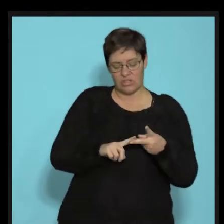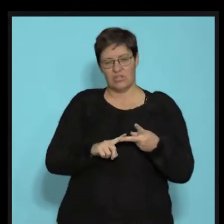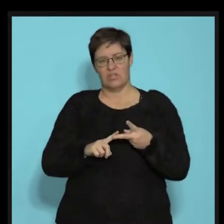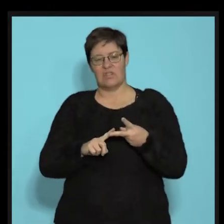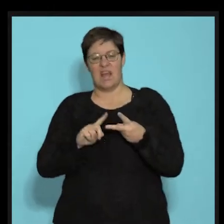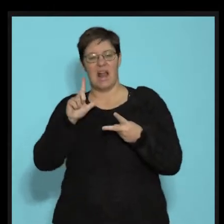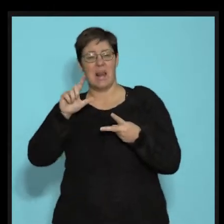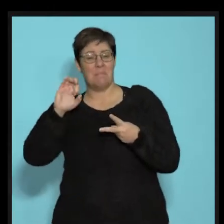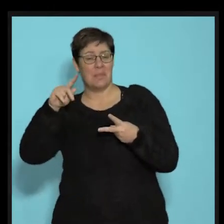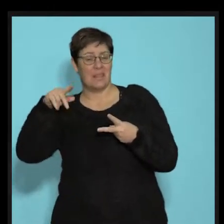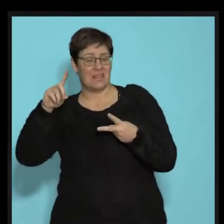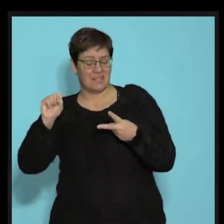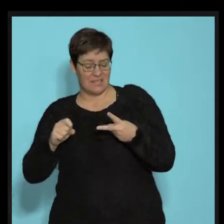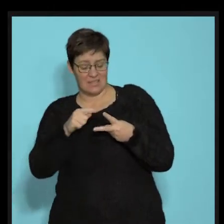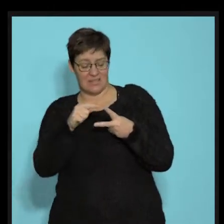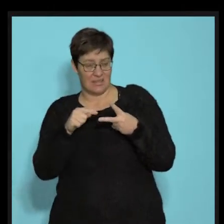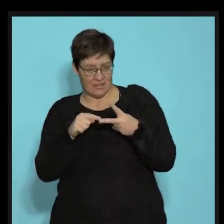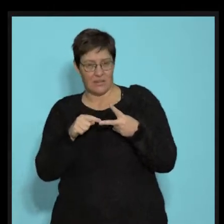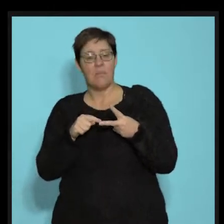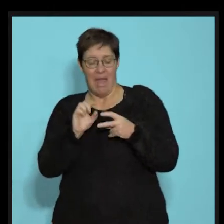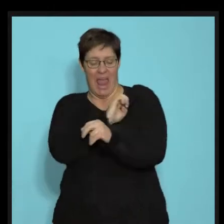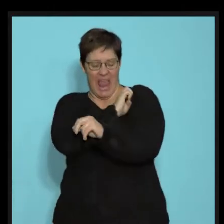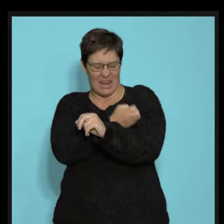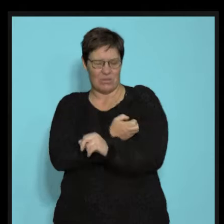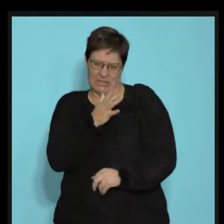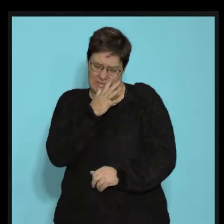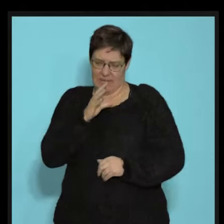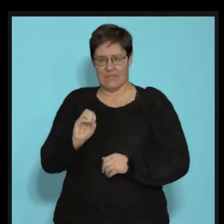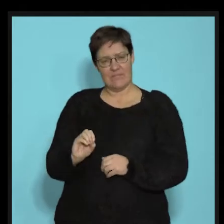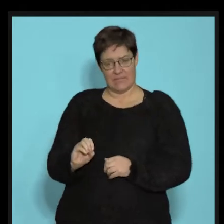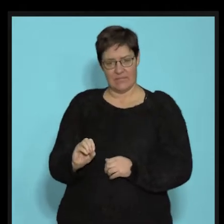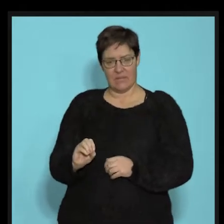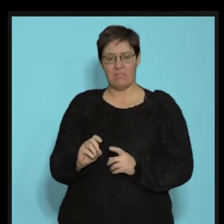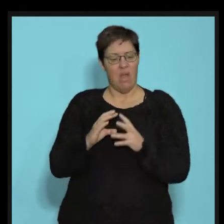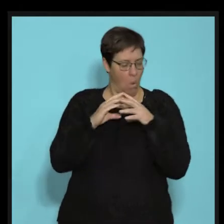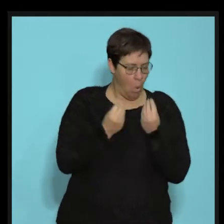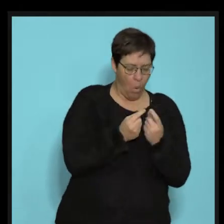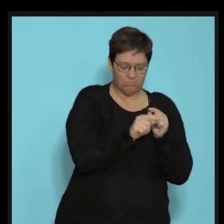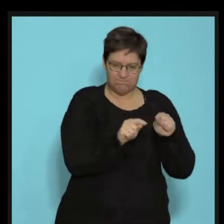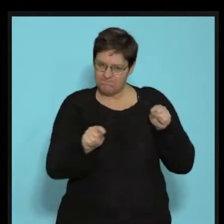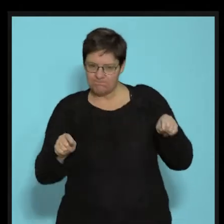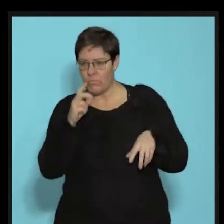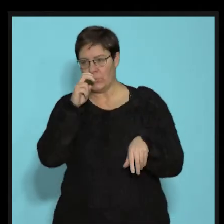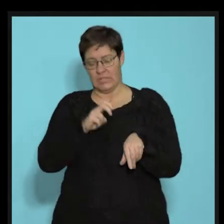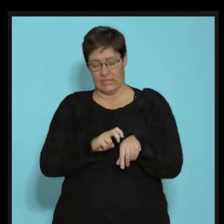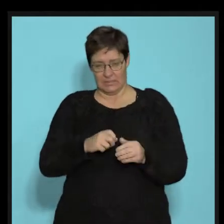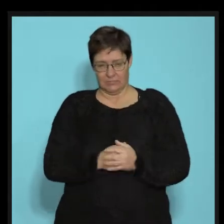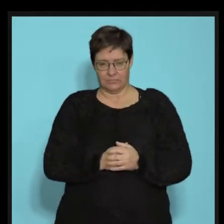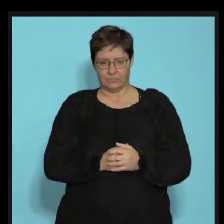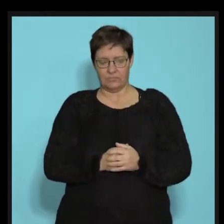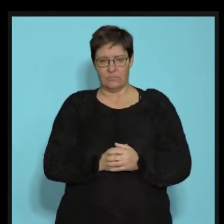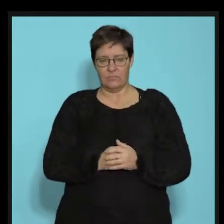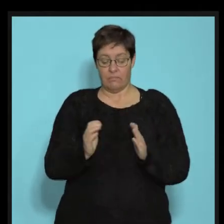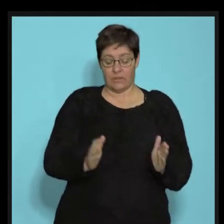lipids, what are they? They are this trapped energy, and all organisms need that. Then we